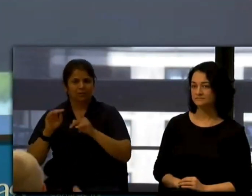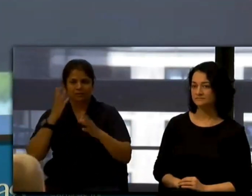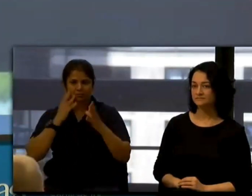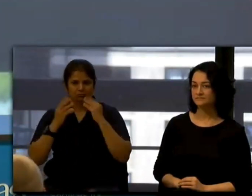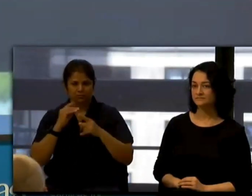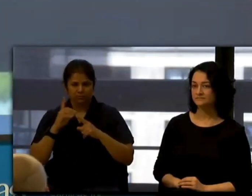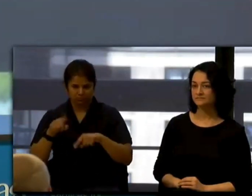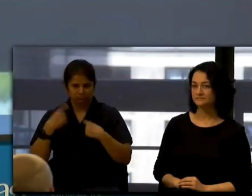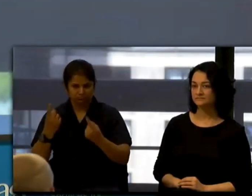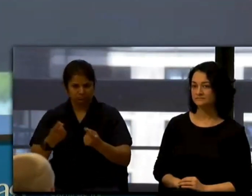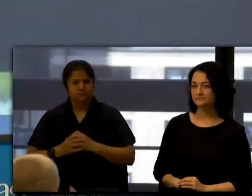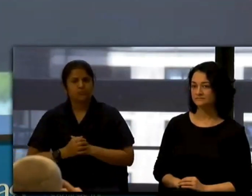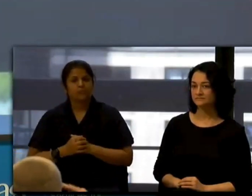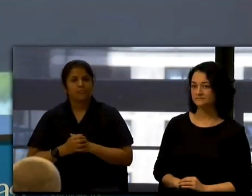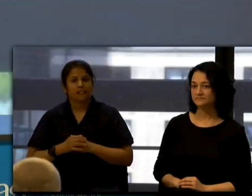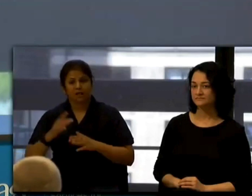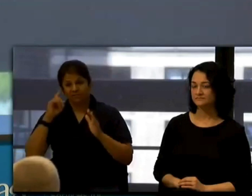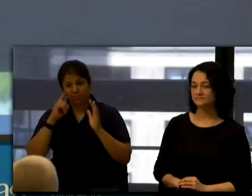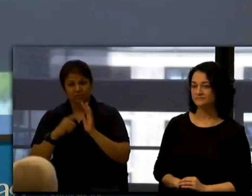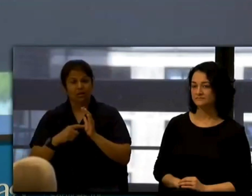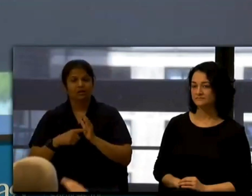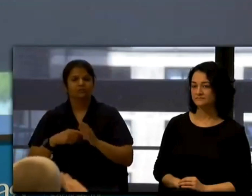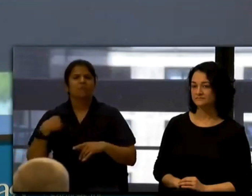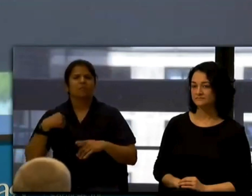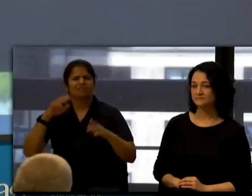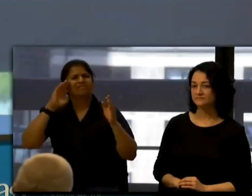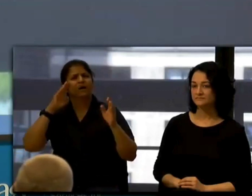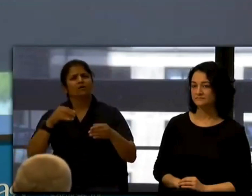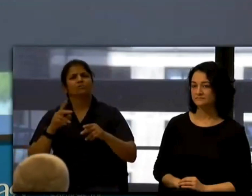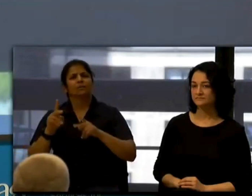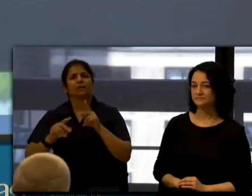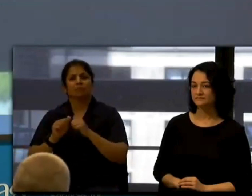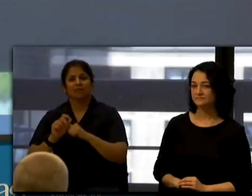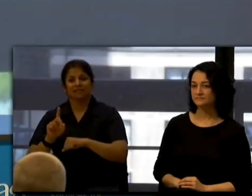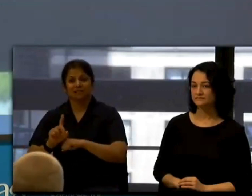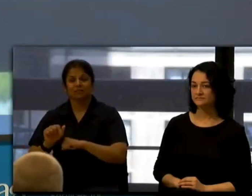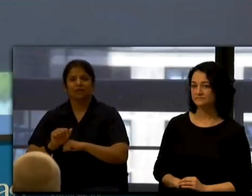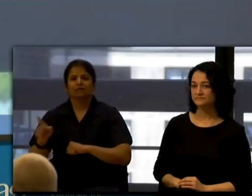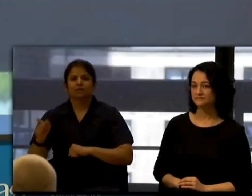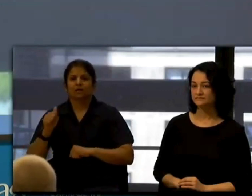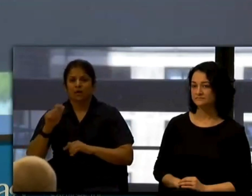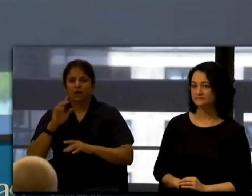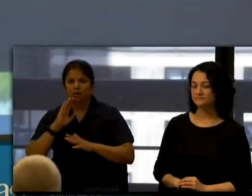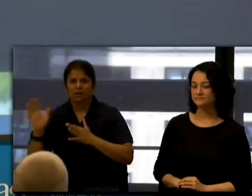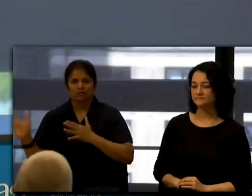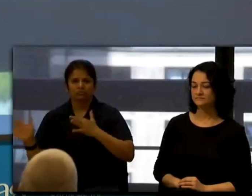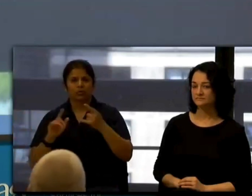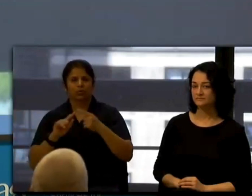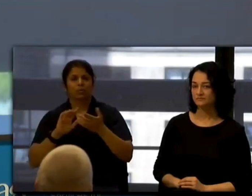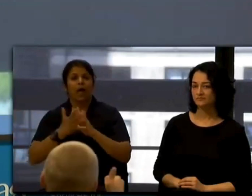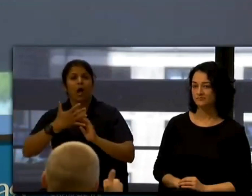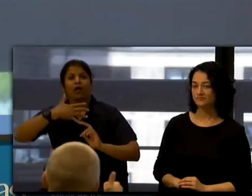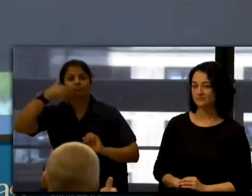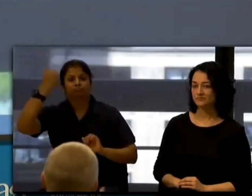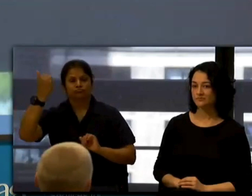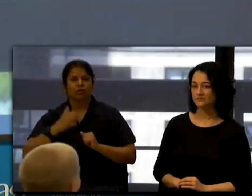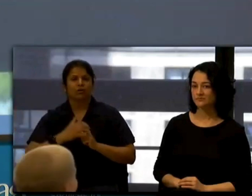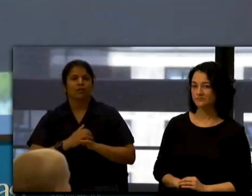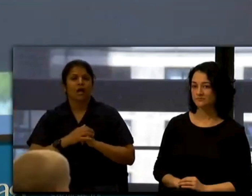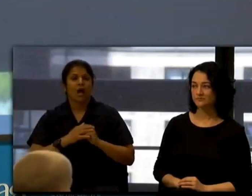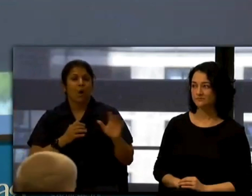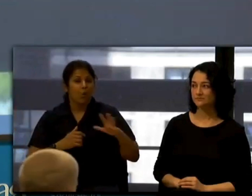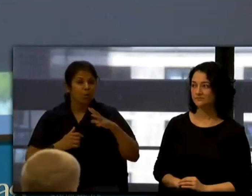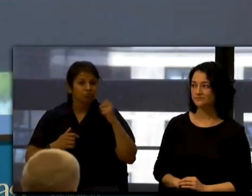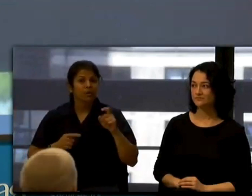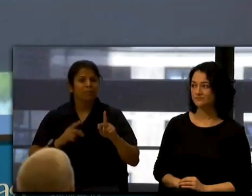on the fact that people with disabilities become older adults, and many older adults age into disabilities.